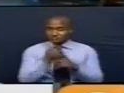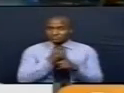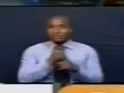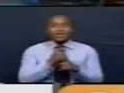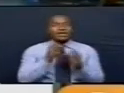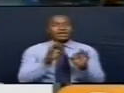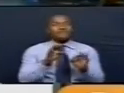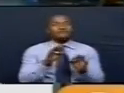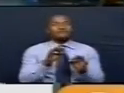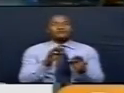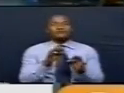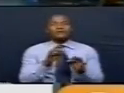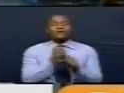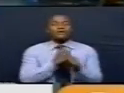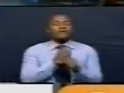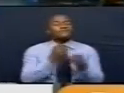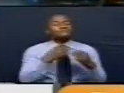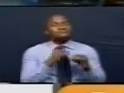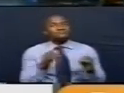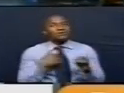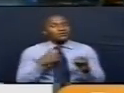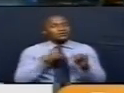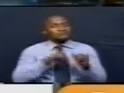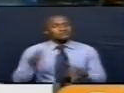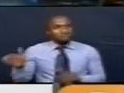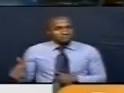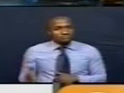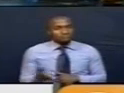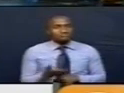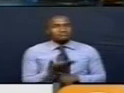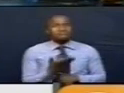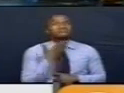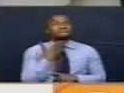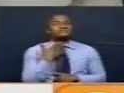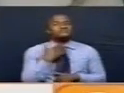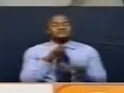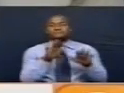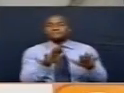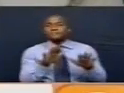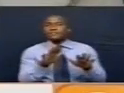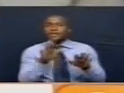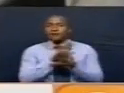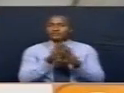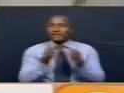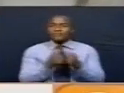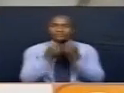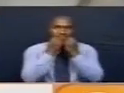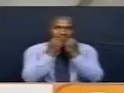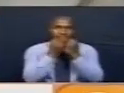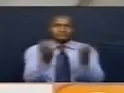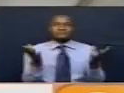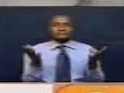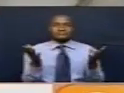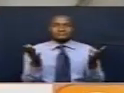coffee, the crew here, we are in for a long night, but we aim to give our viewers all the results as and when we get them, the verified results from